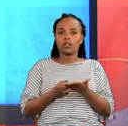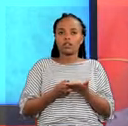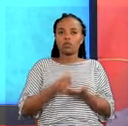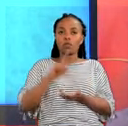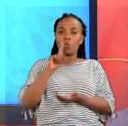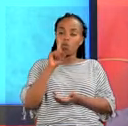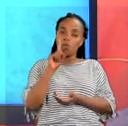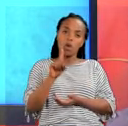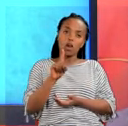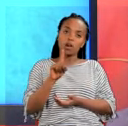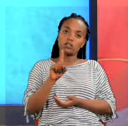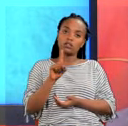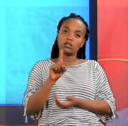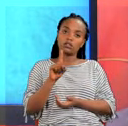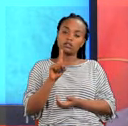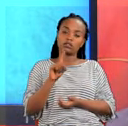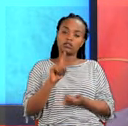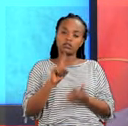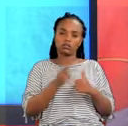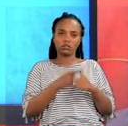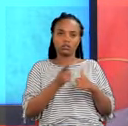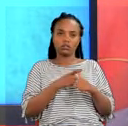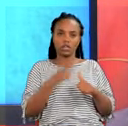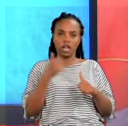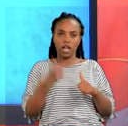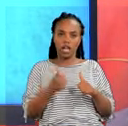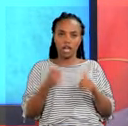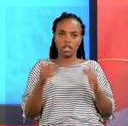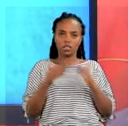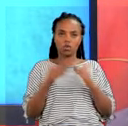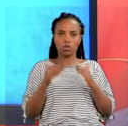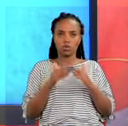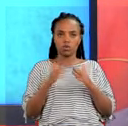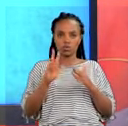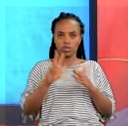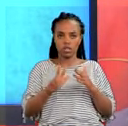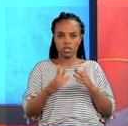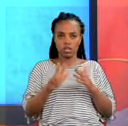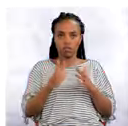1, this A is equal to this 3.